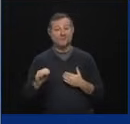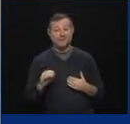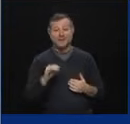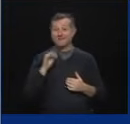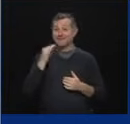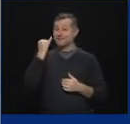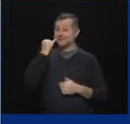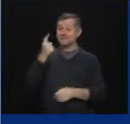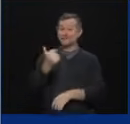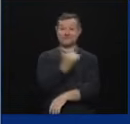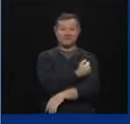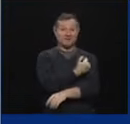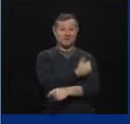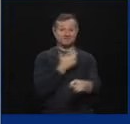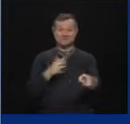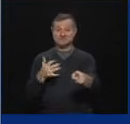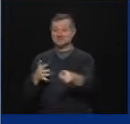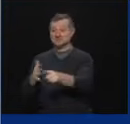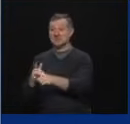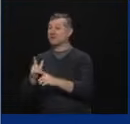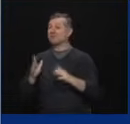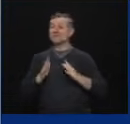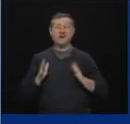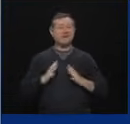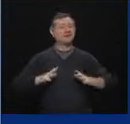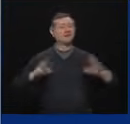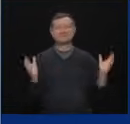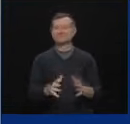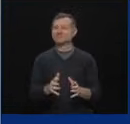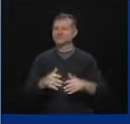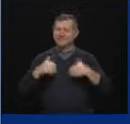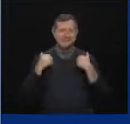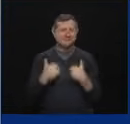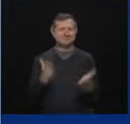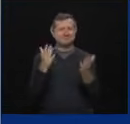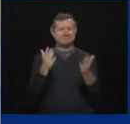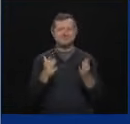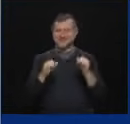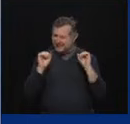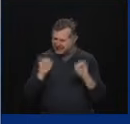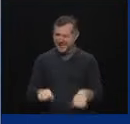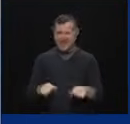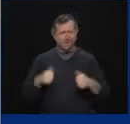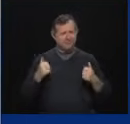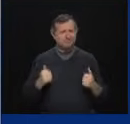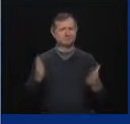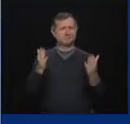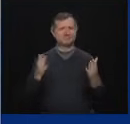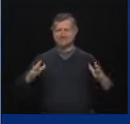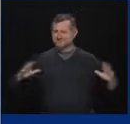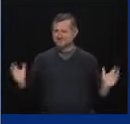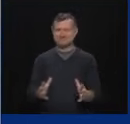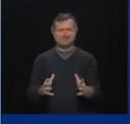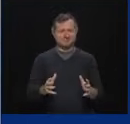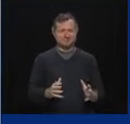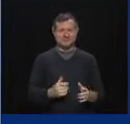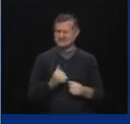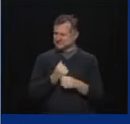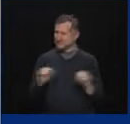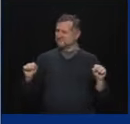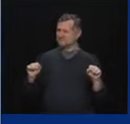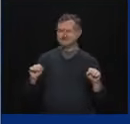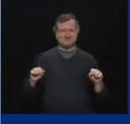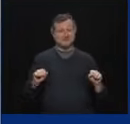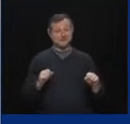And that is the big difference between 2021 and 21-22. If you're vaccinated, these should be safe occurrences, but